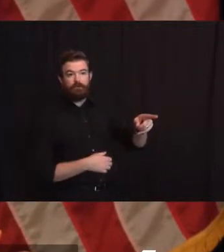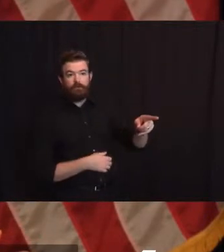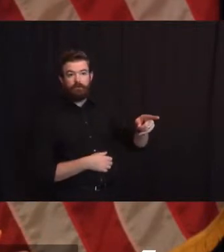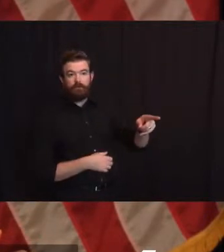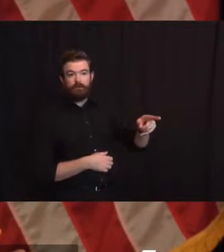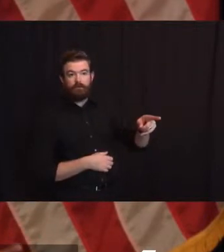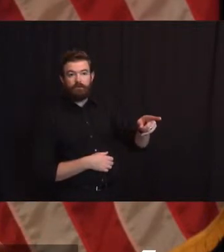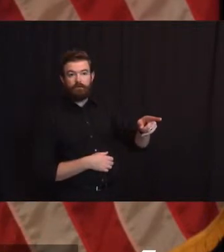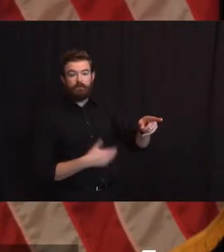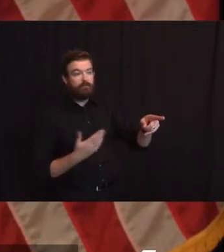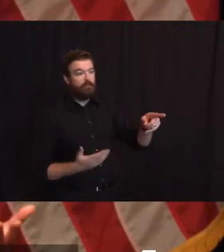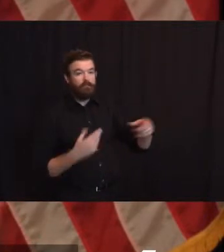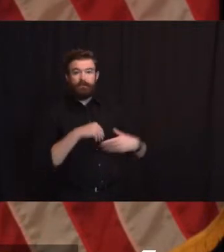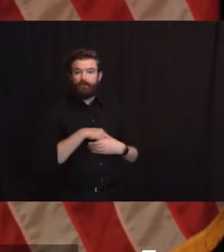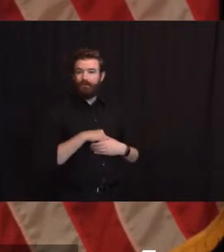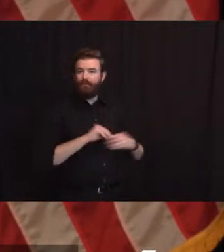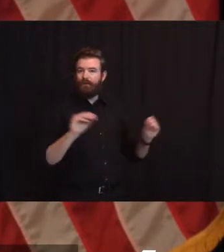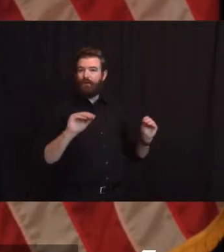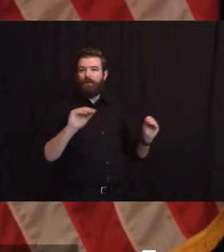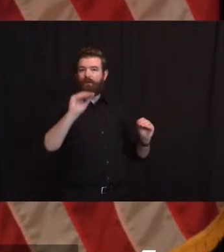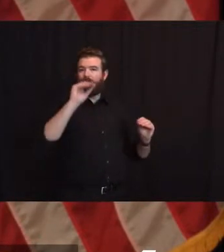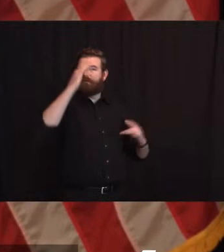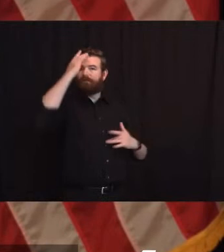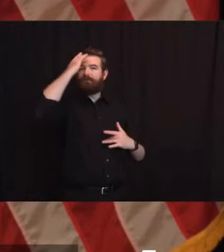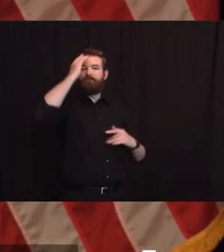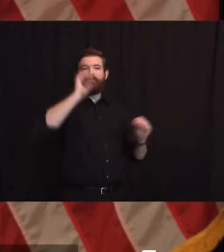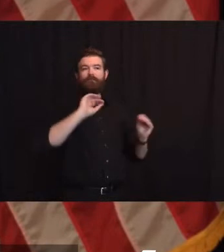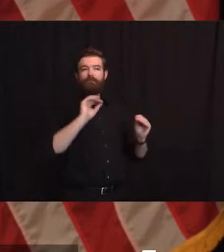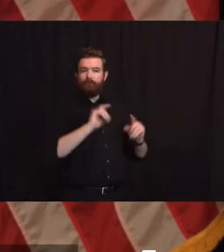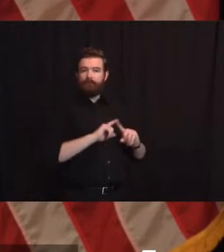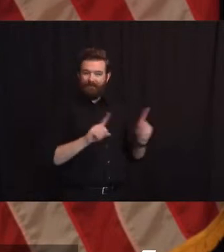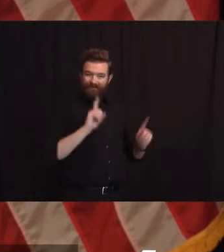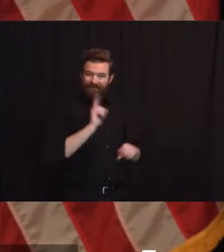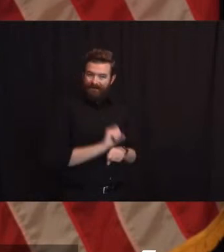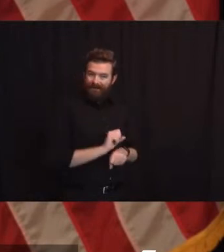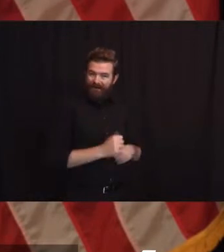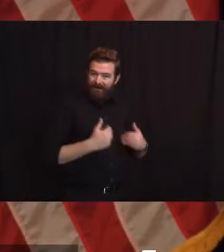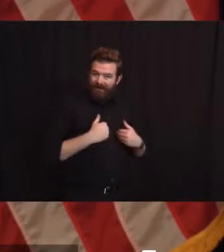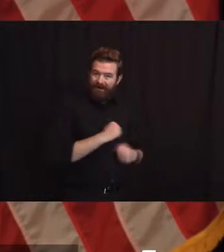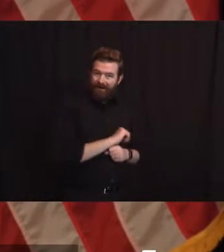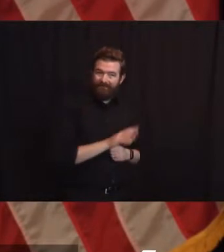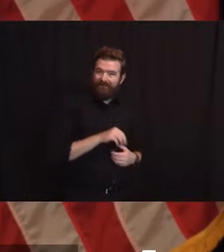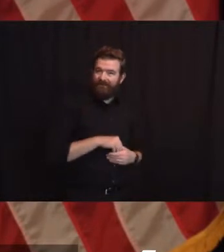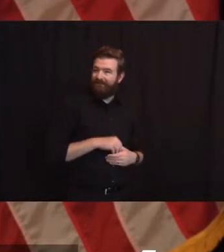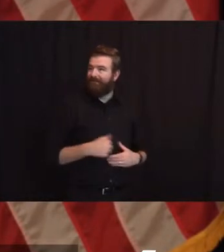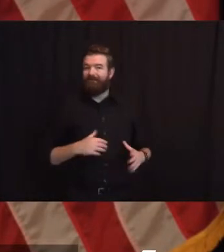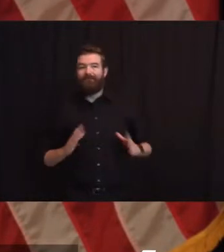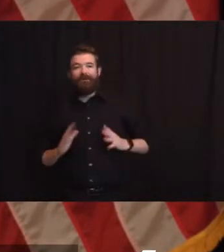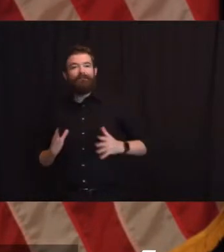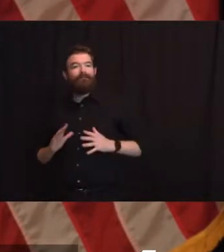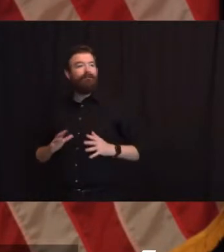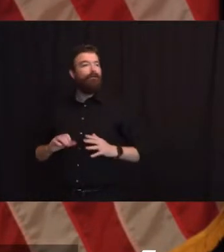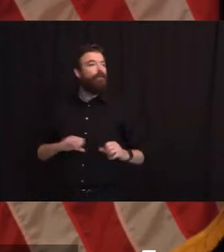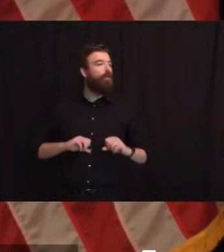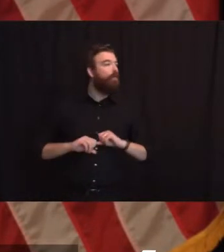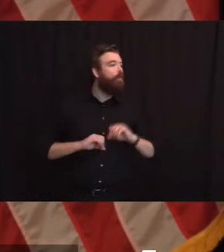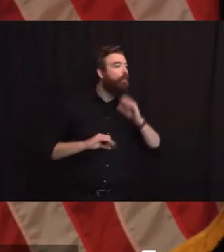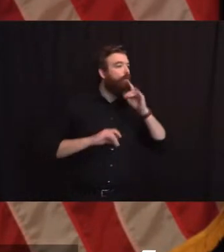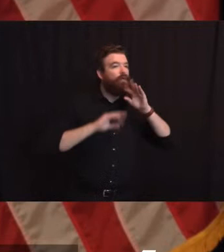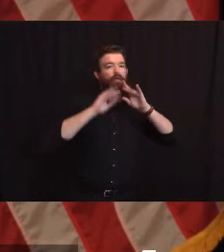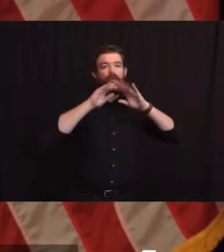in this pandemic during the entire course of, the last year and a half. And we also have to remember and keep in mind